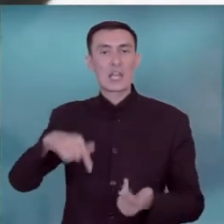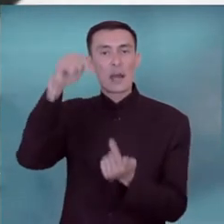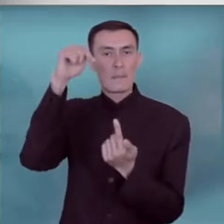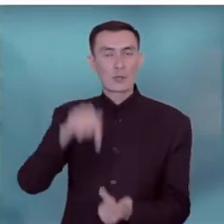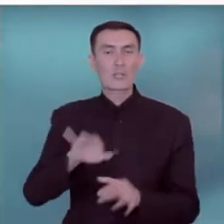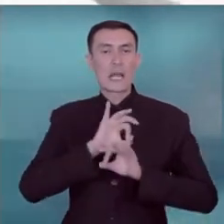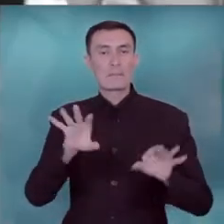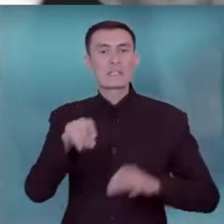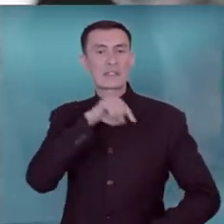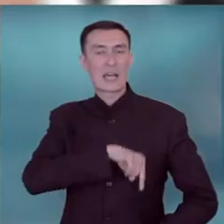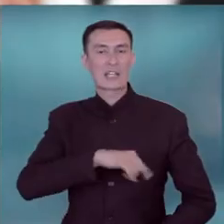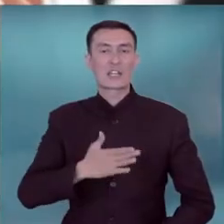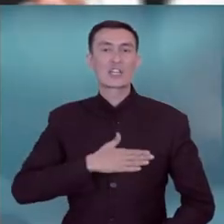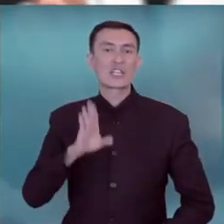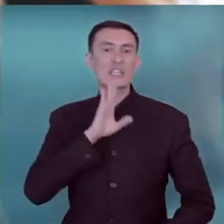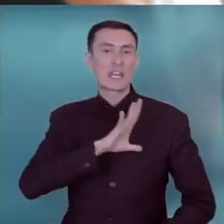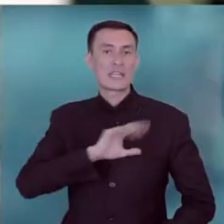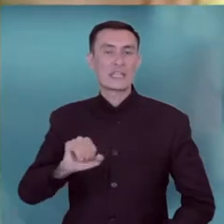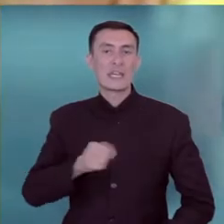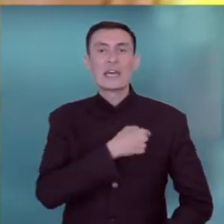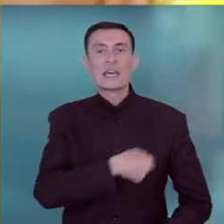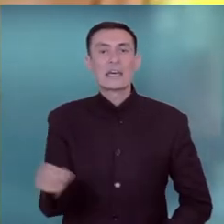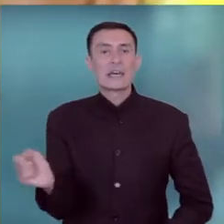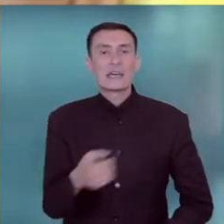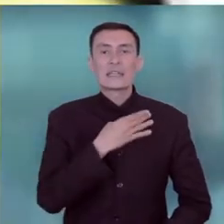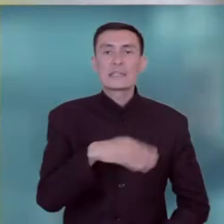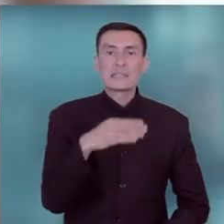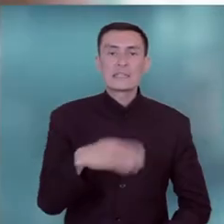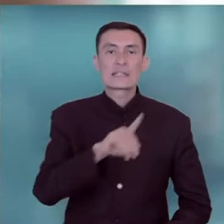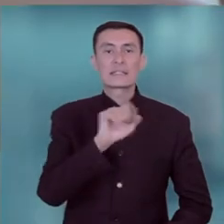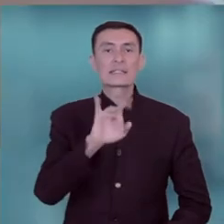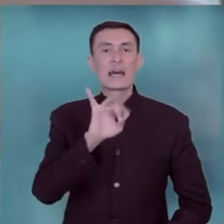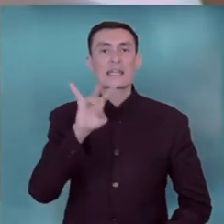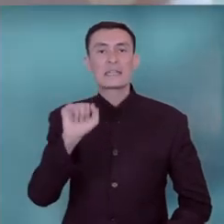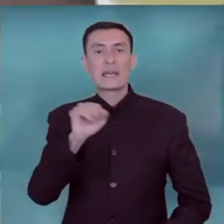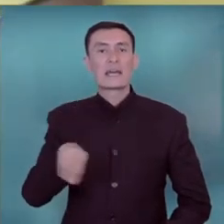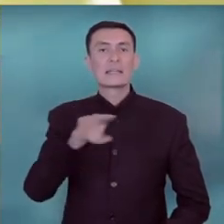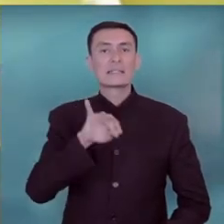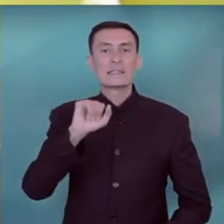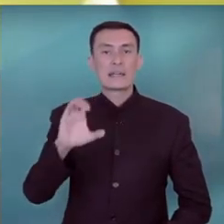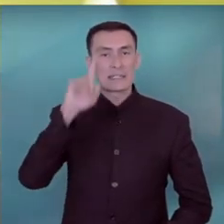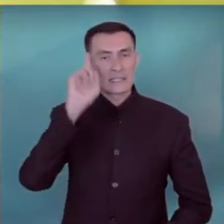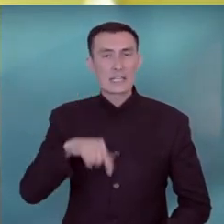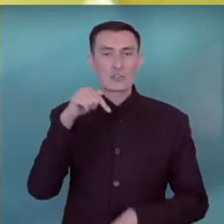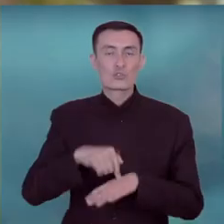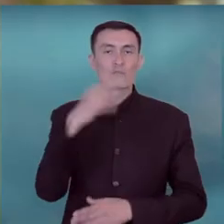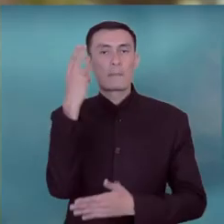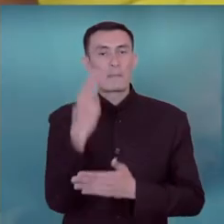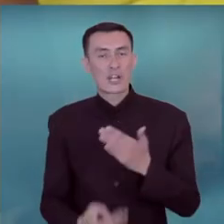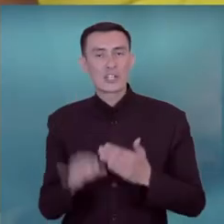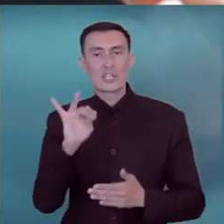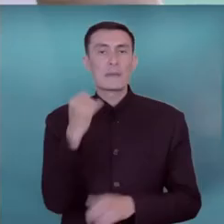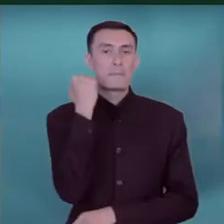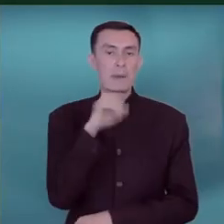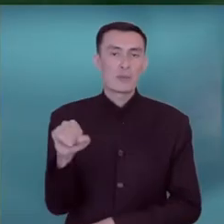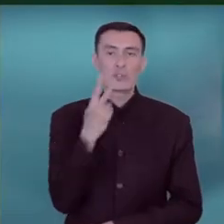player Zarina Diyas. She knows both the exultation of triumph and the bitterness of defeat. But despite all obstacles, she